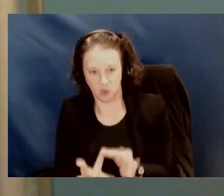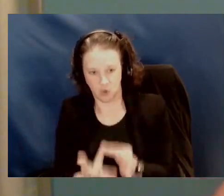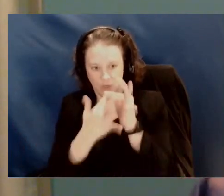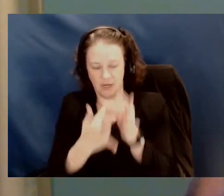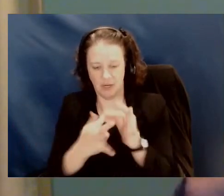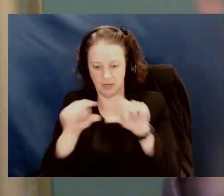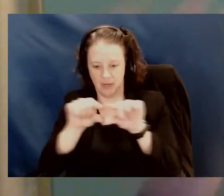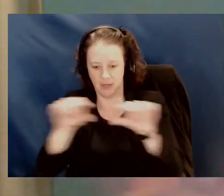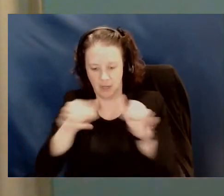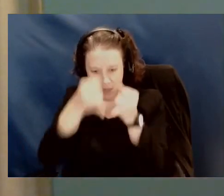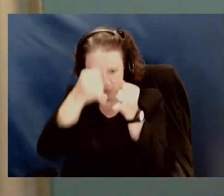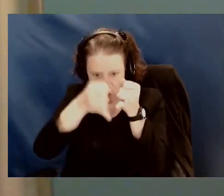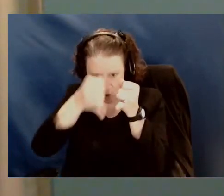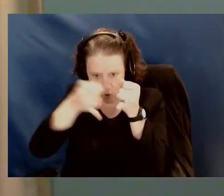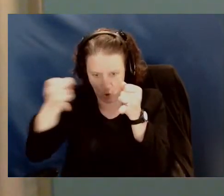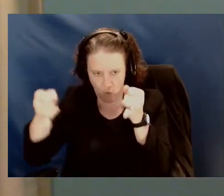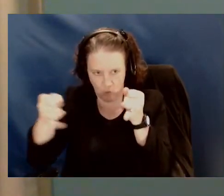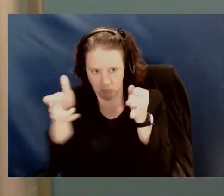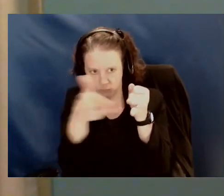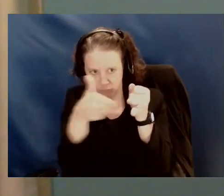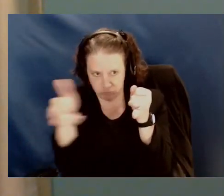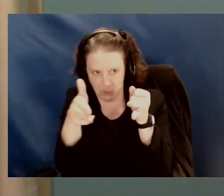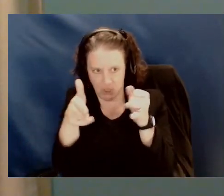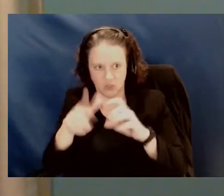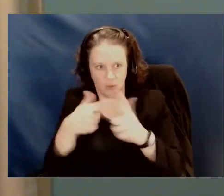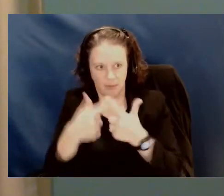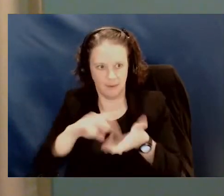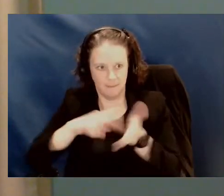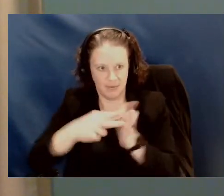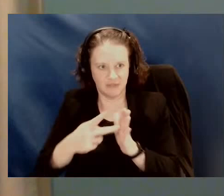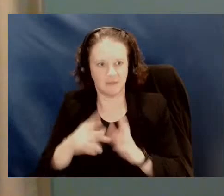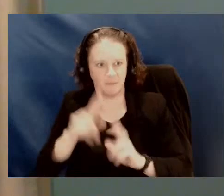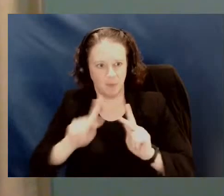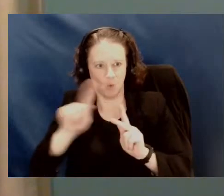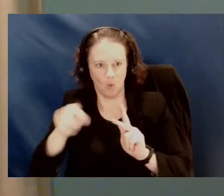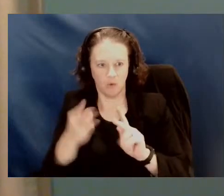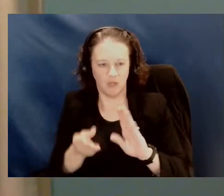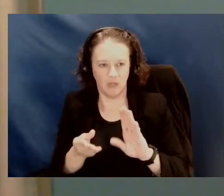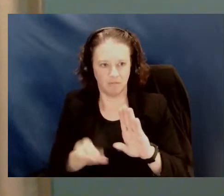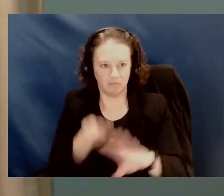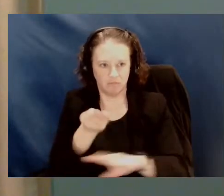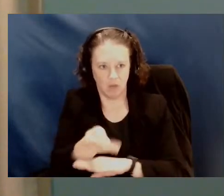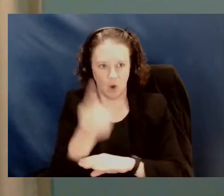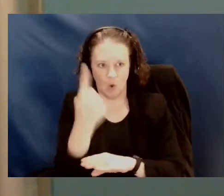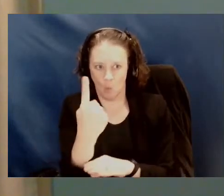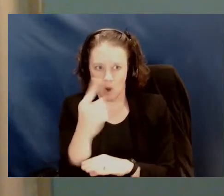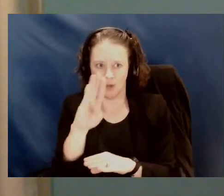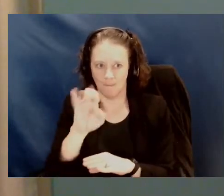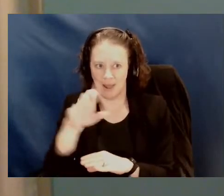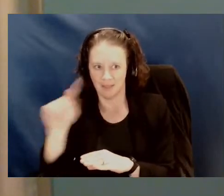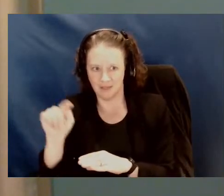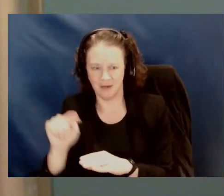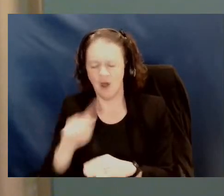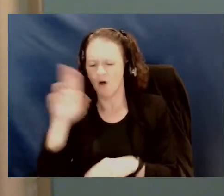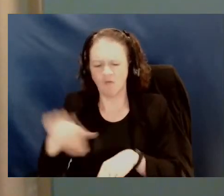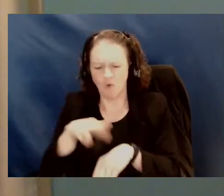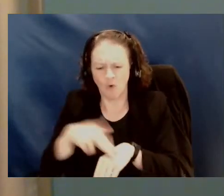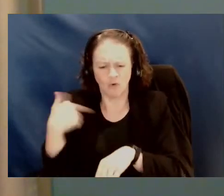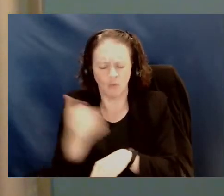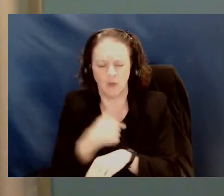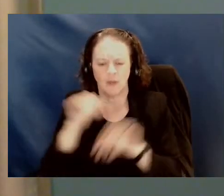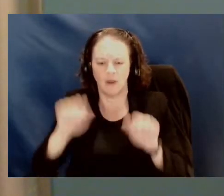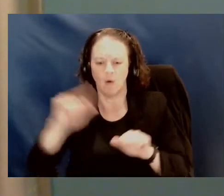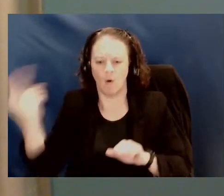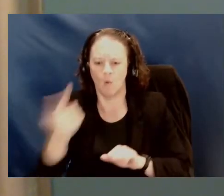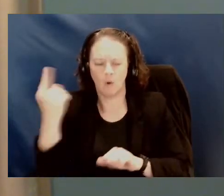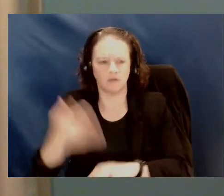to make sure that people only turn in one ballot. So Oregon has incredible safeguards, but we can always do better. Something that I think that we should introduce in